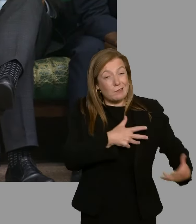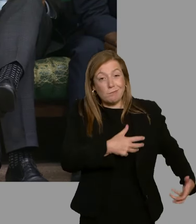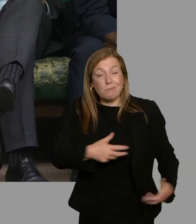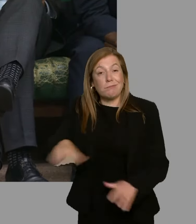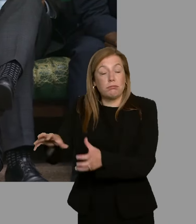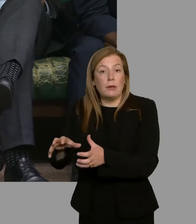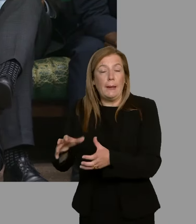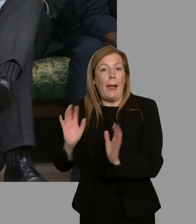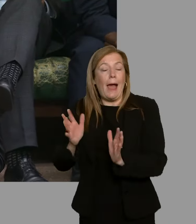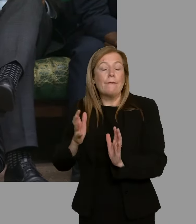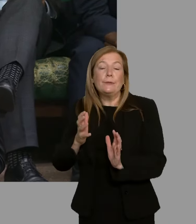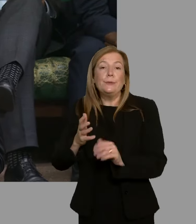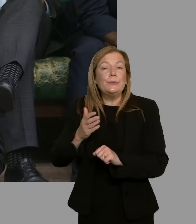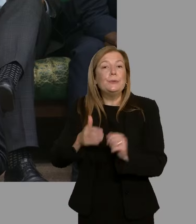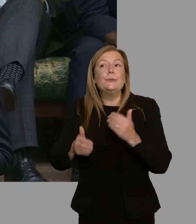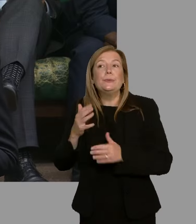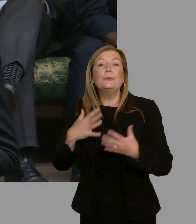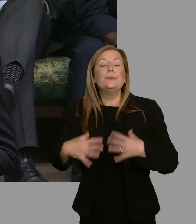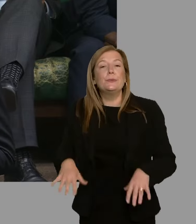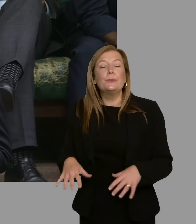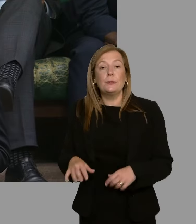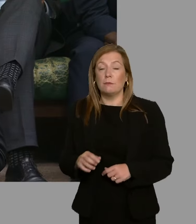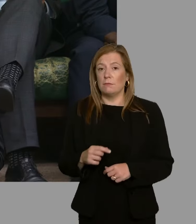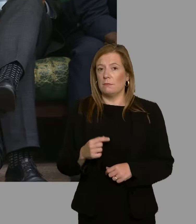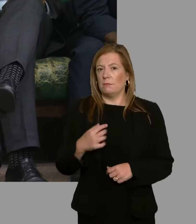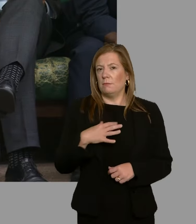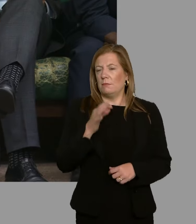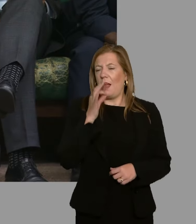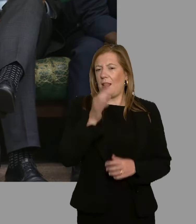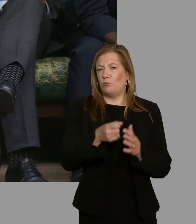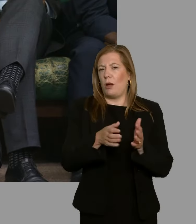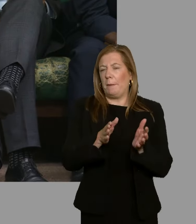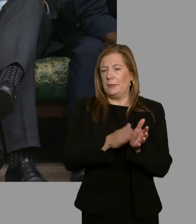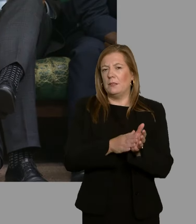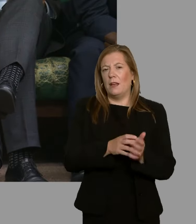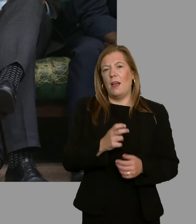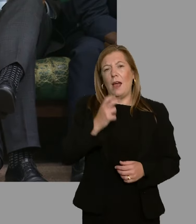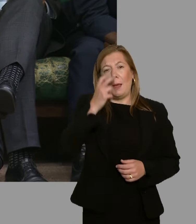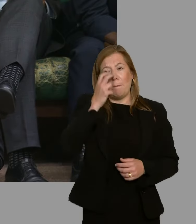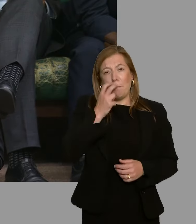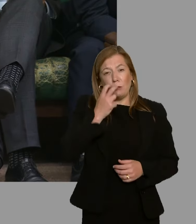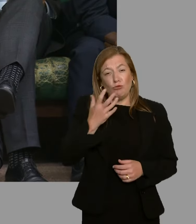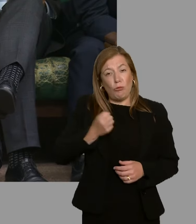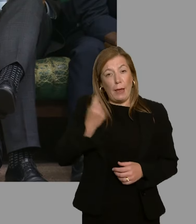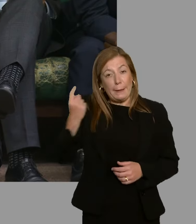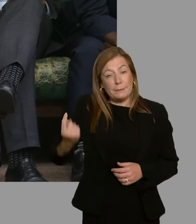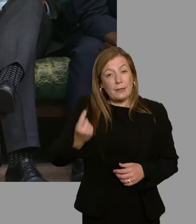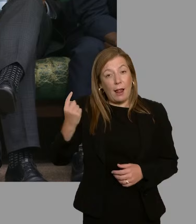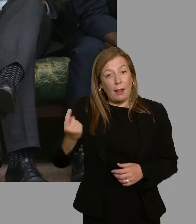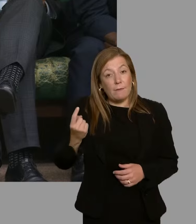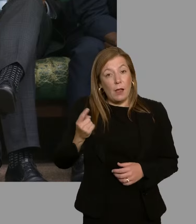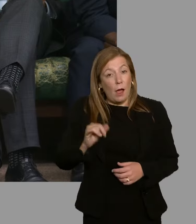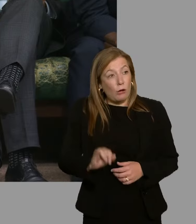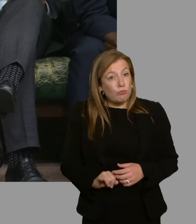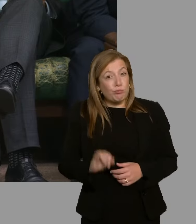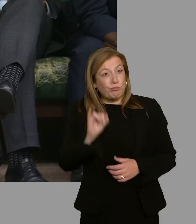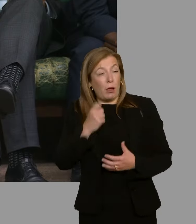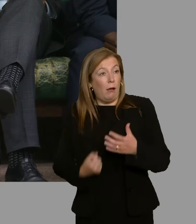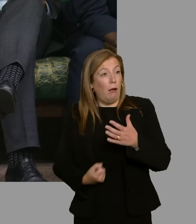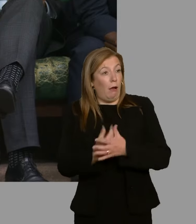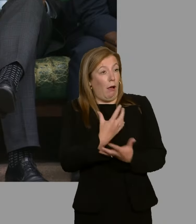Minister explain why pensioners like Victor, who become severely disabled after retirement, are excluded